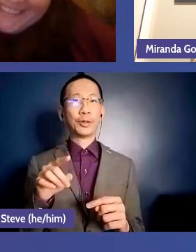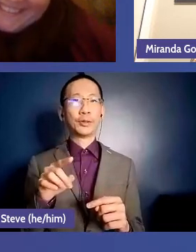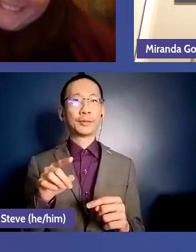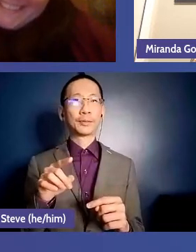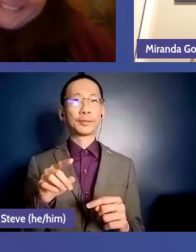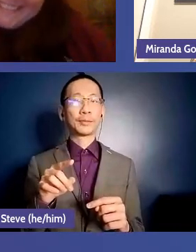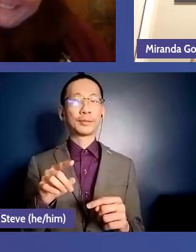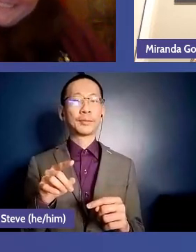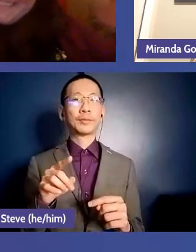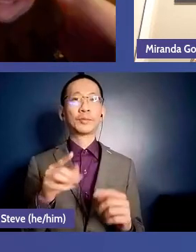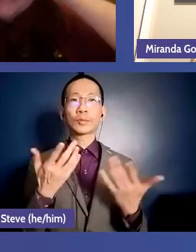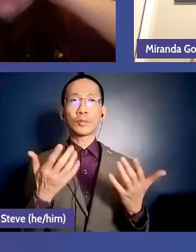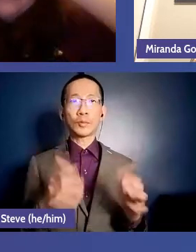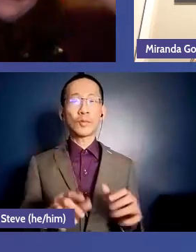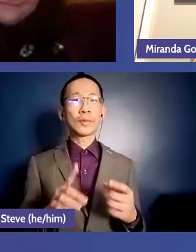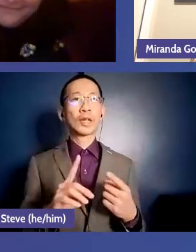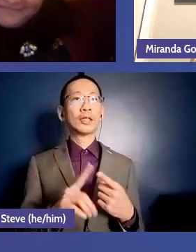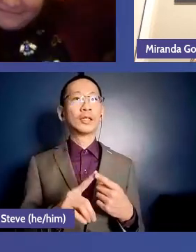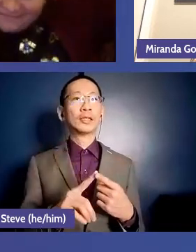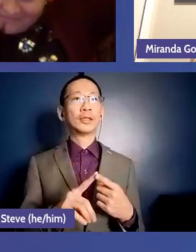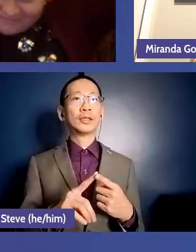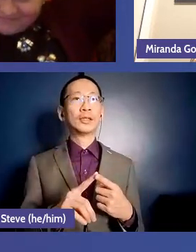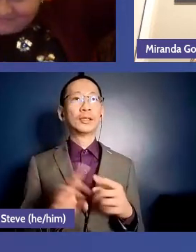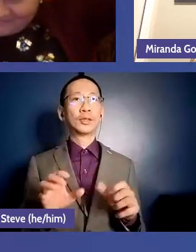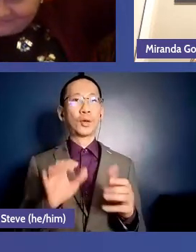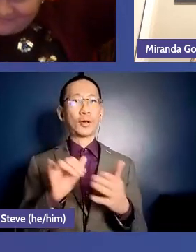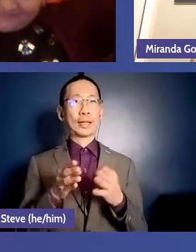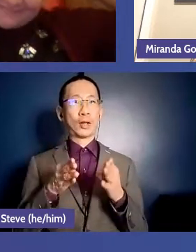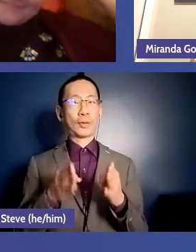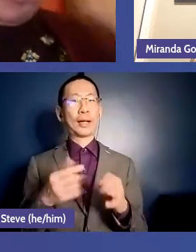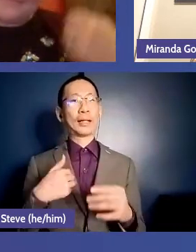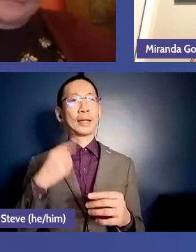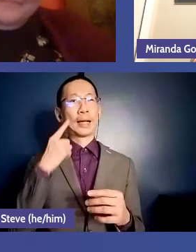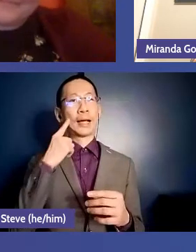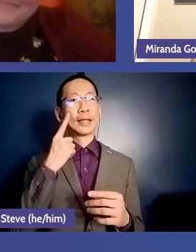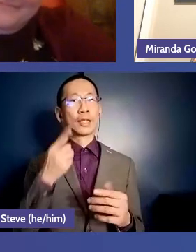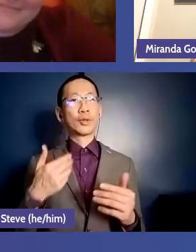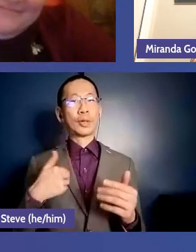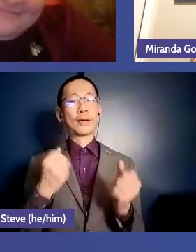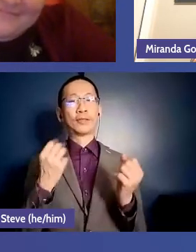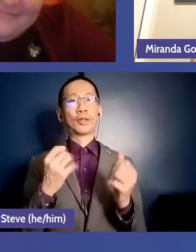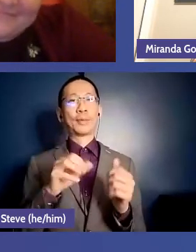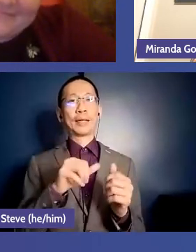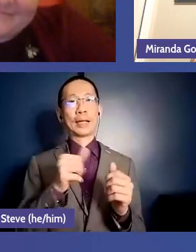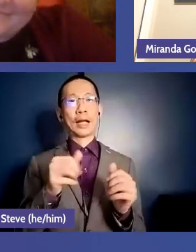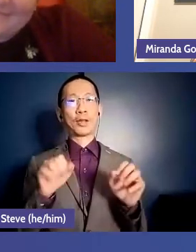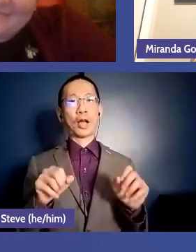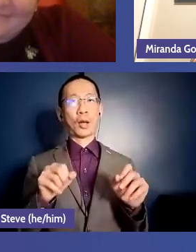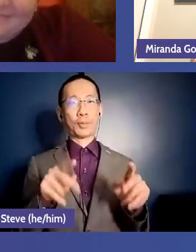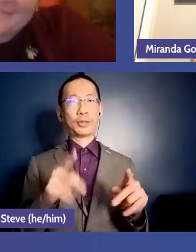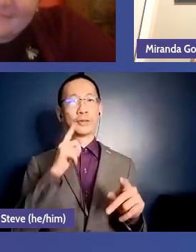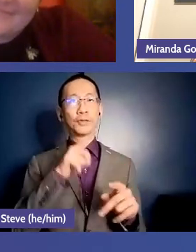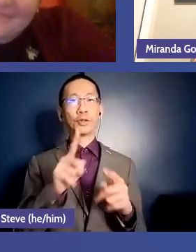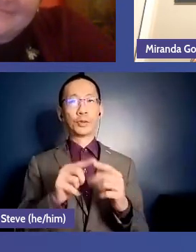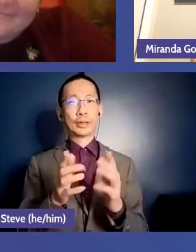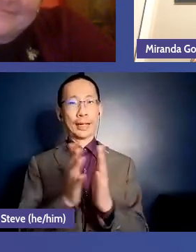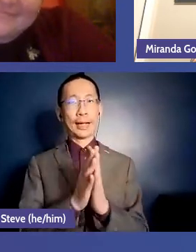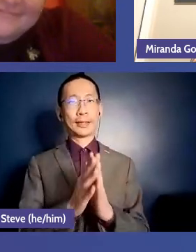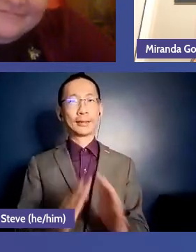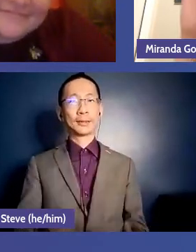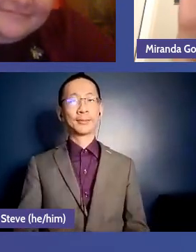if you don't want to go just that route, I think there are so many other opportunities for you to ask people.